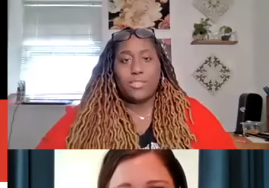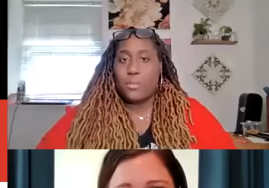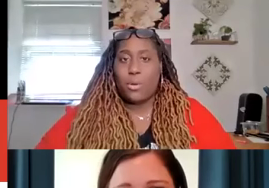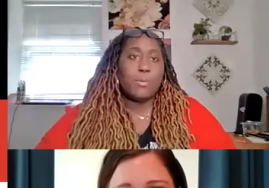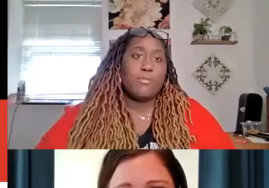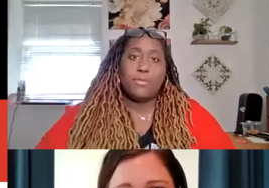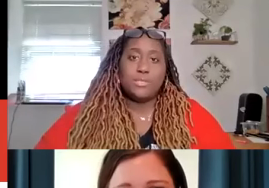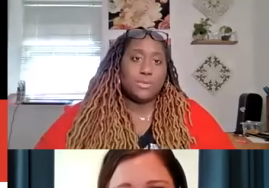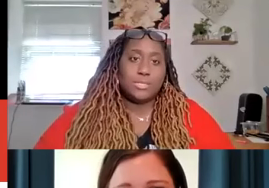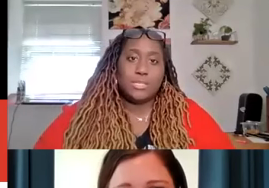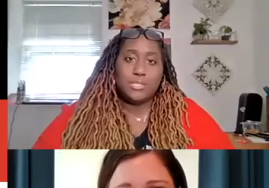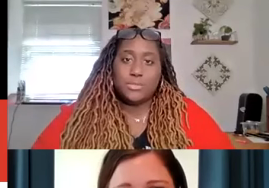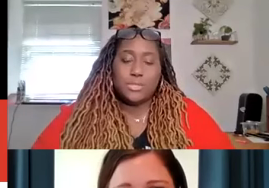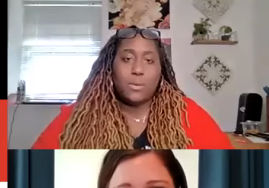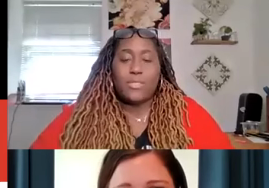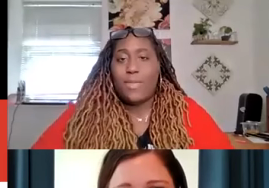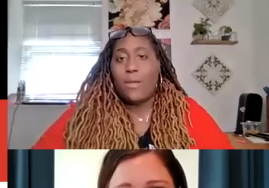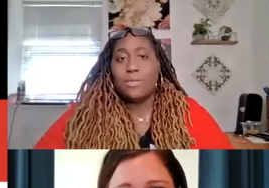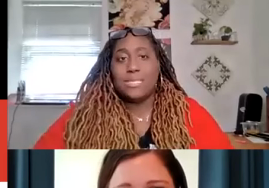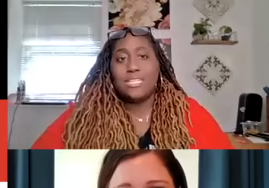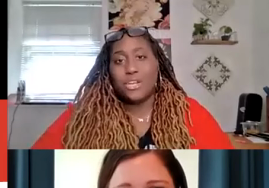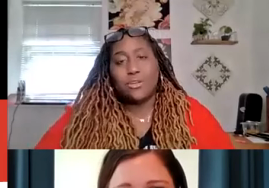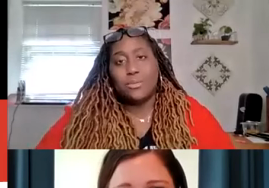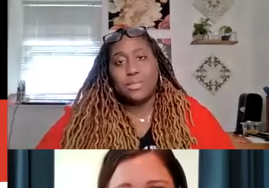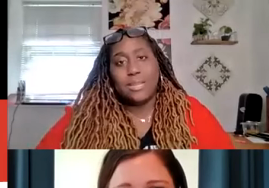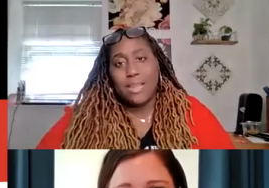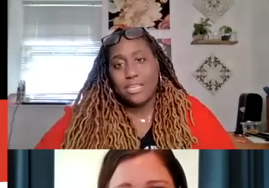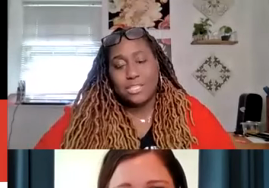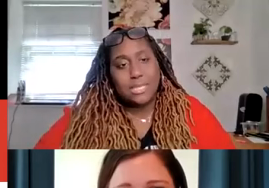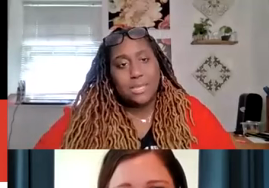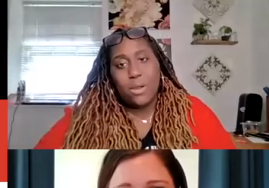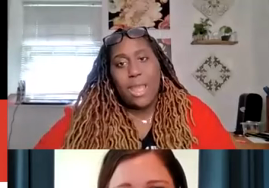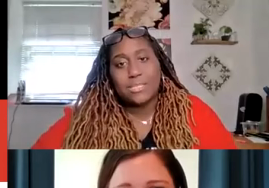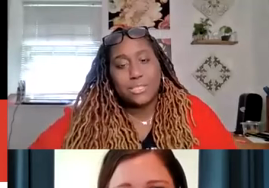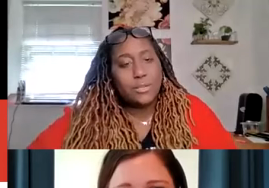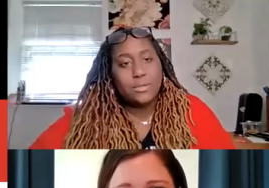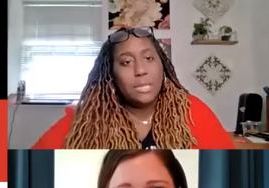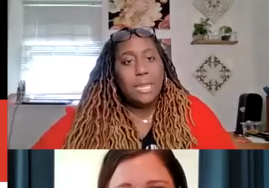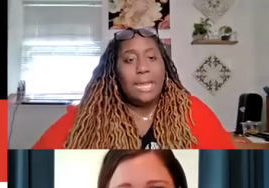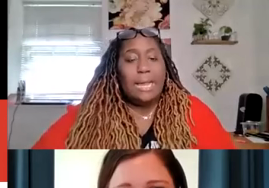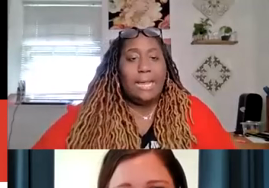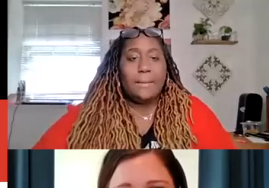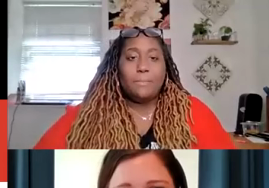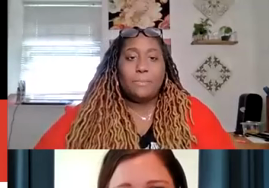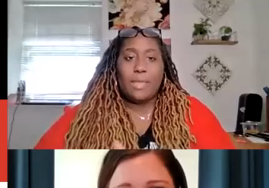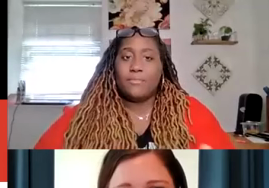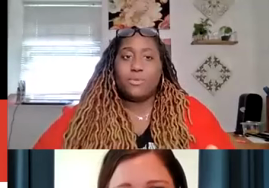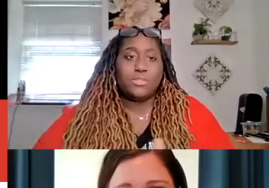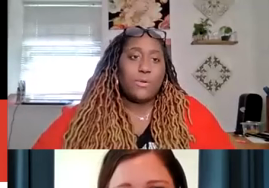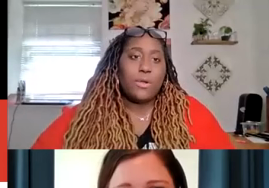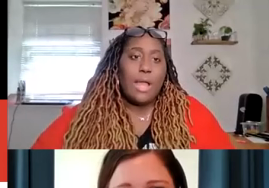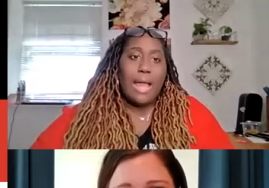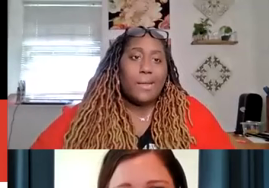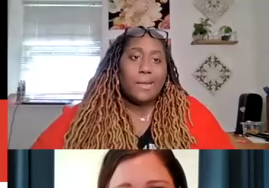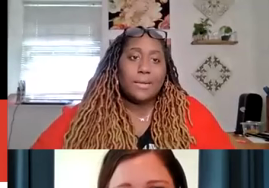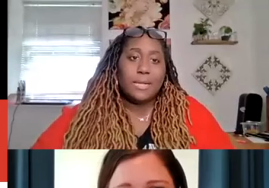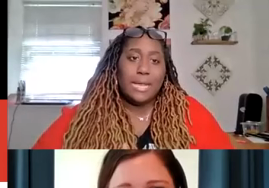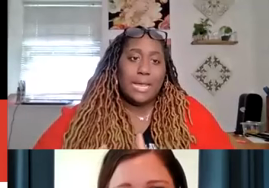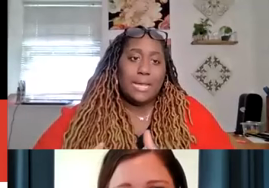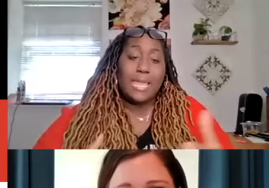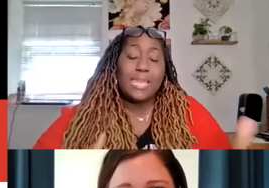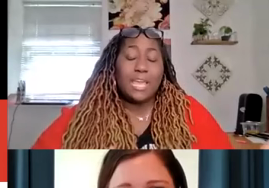paired with the appropriate resources to do so, whether that was internal within our agency or external. And of course, for